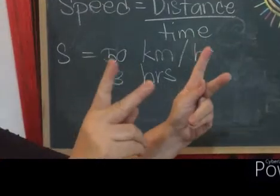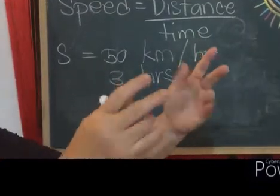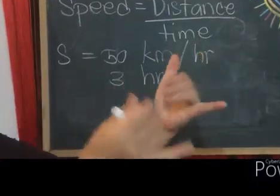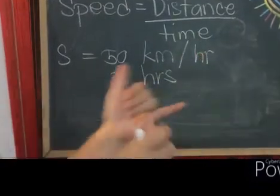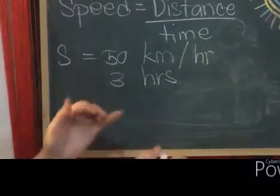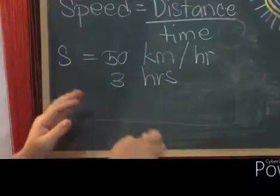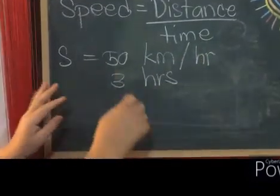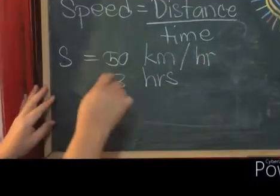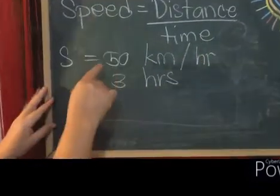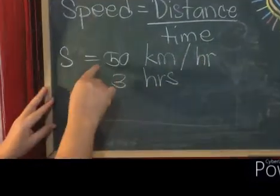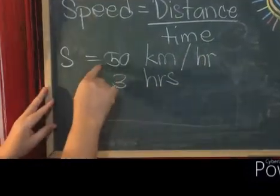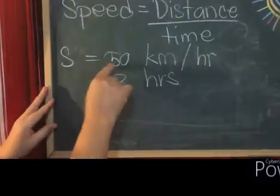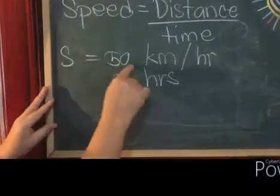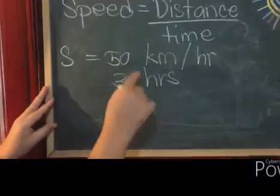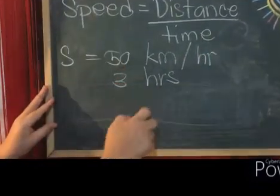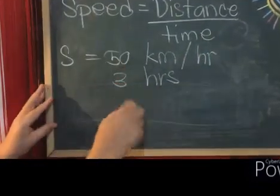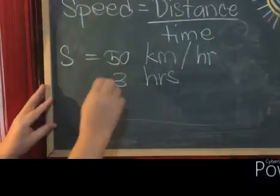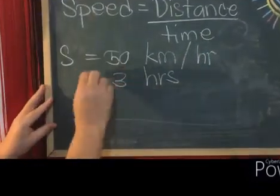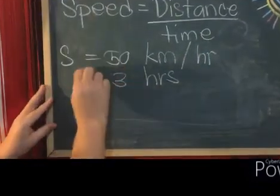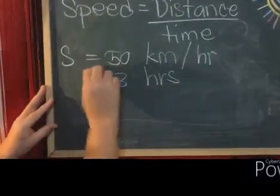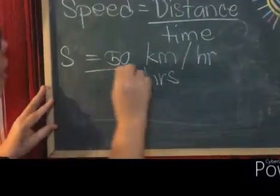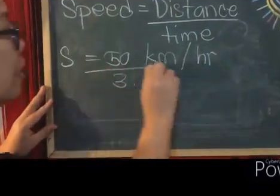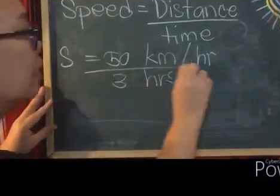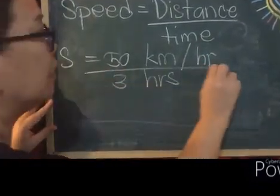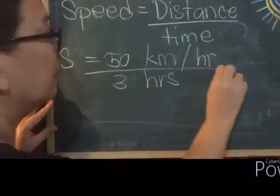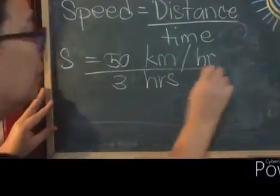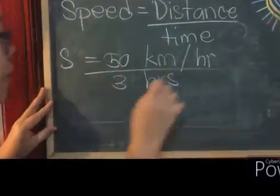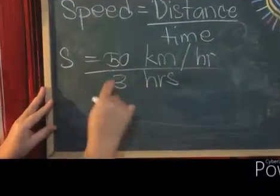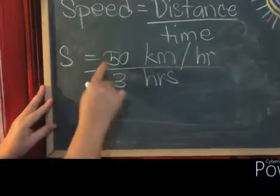okay, now 50